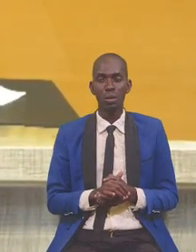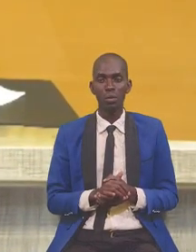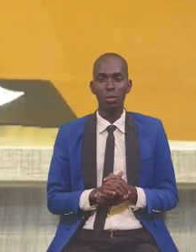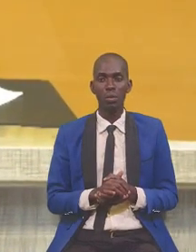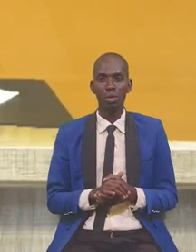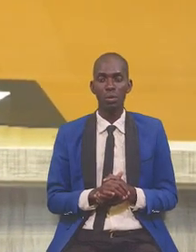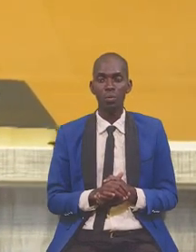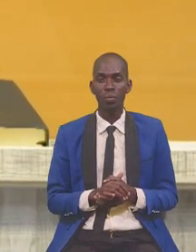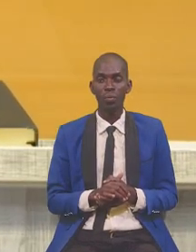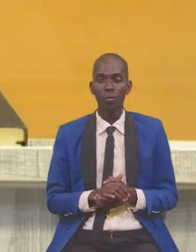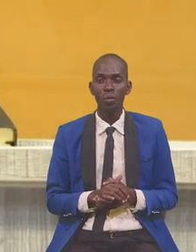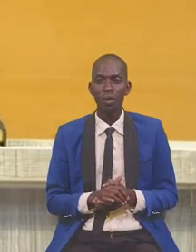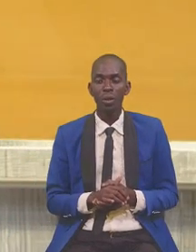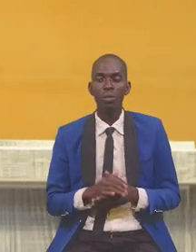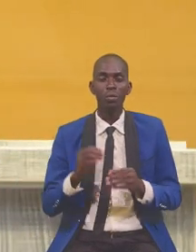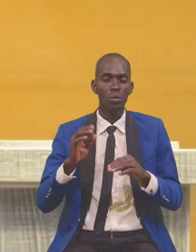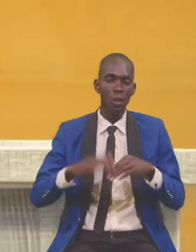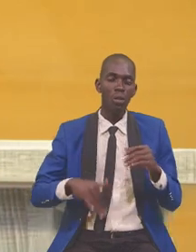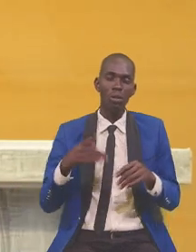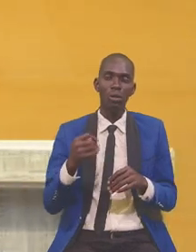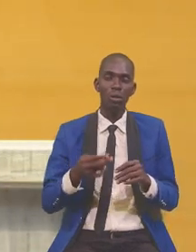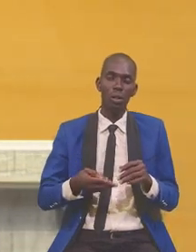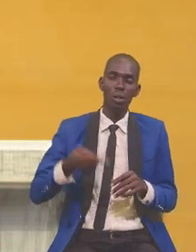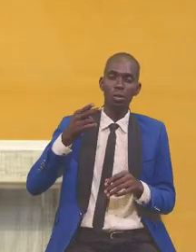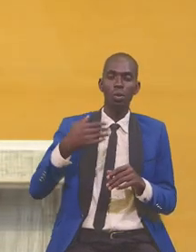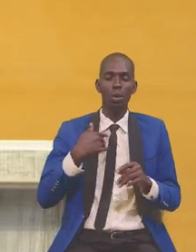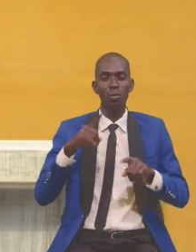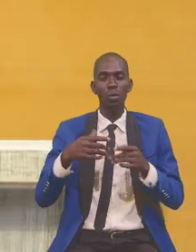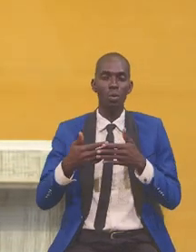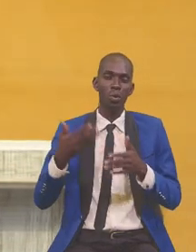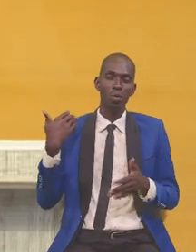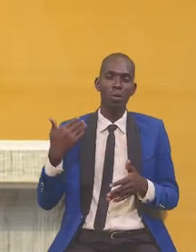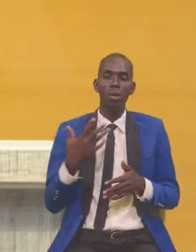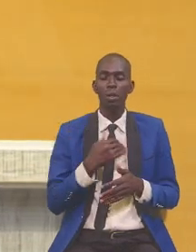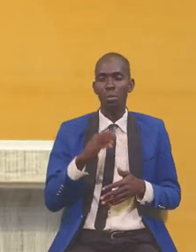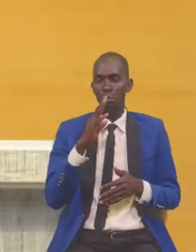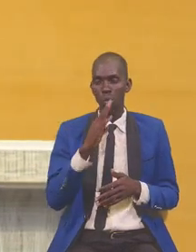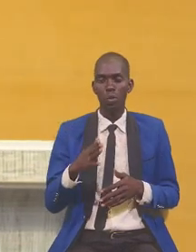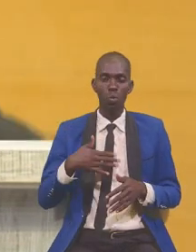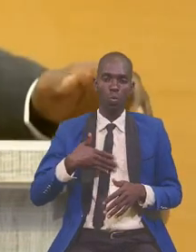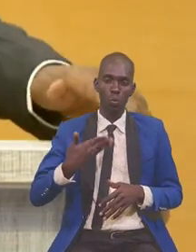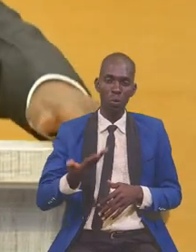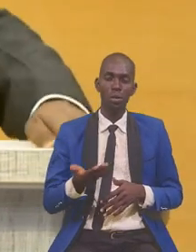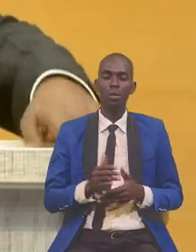than how high you have gone before. And be willing